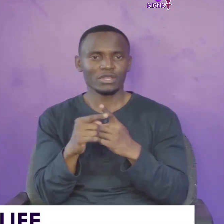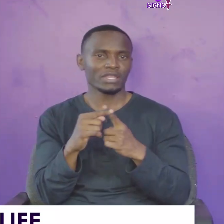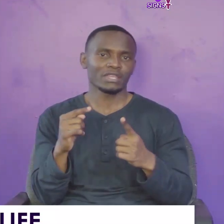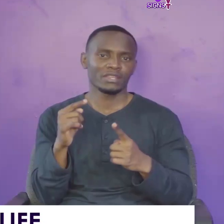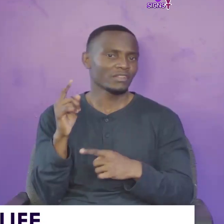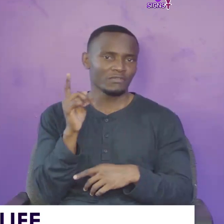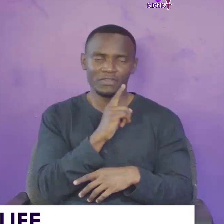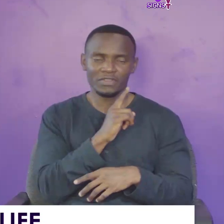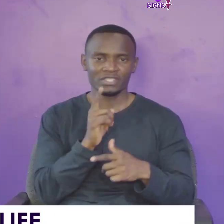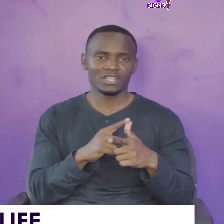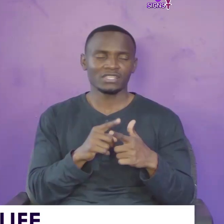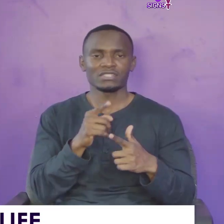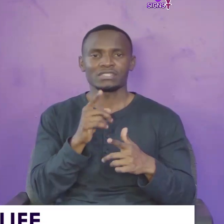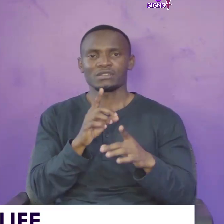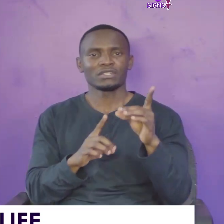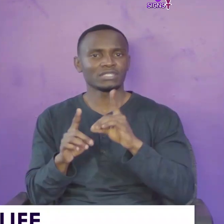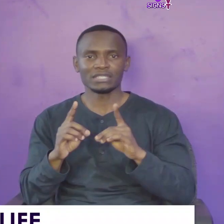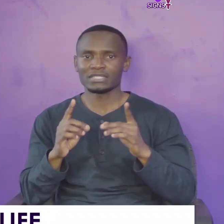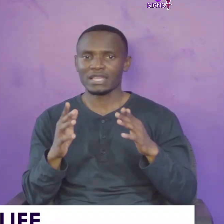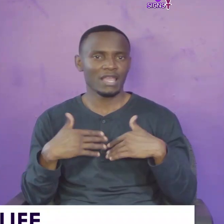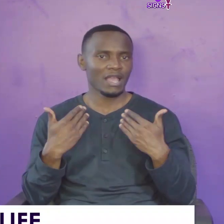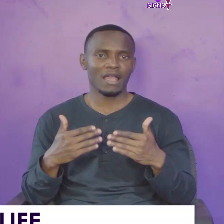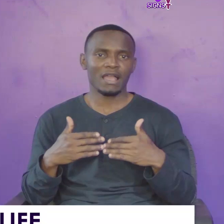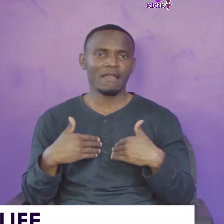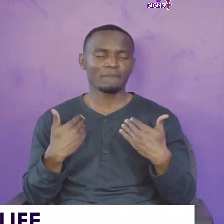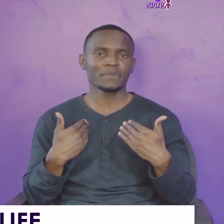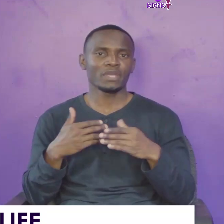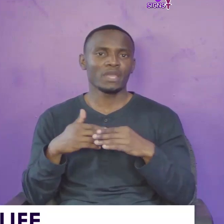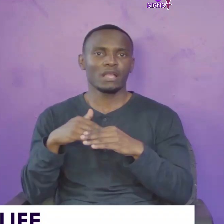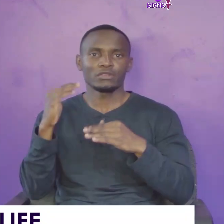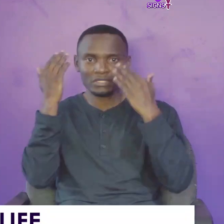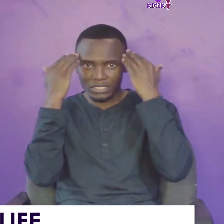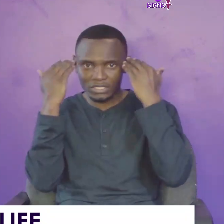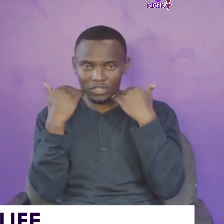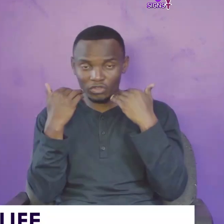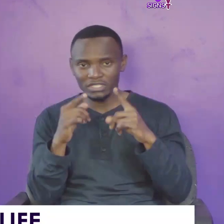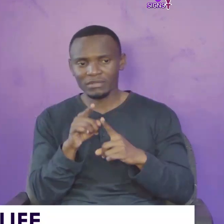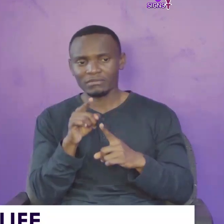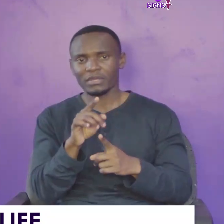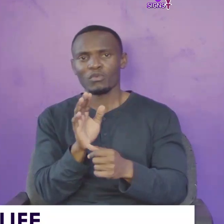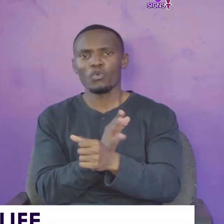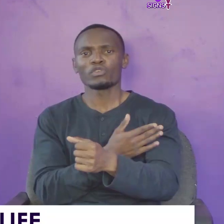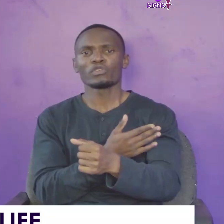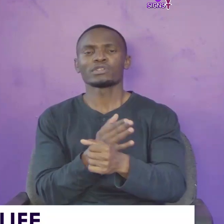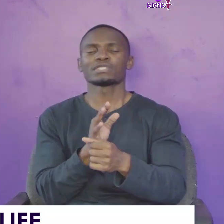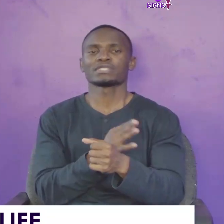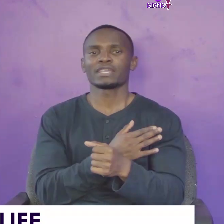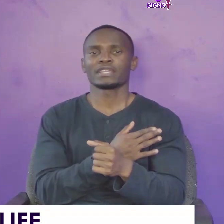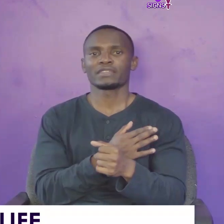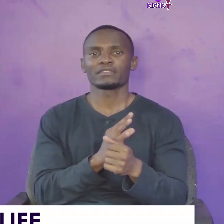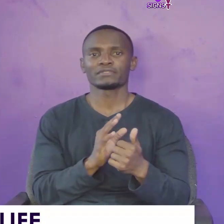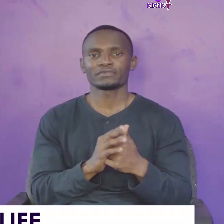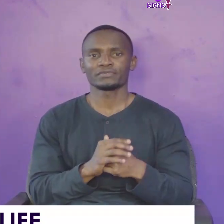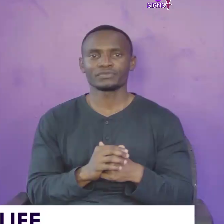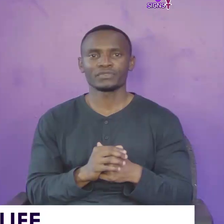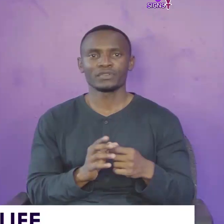just outside the courtroom. Right. And he was singing, actually the song that was being sung, and he was dancing to it is that